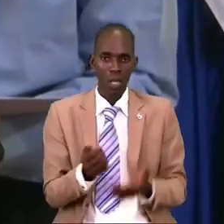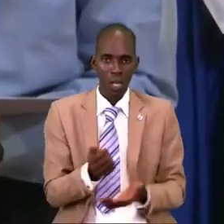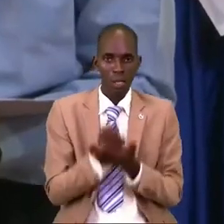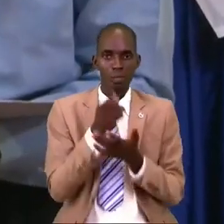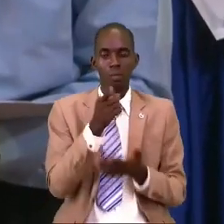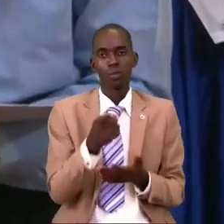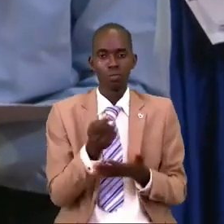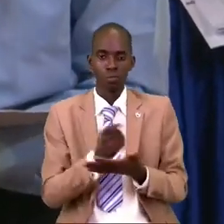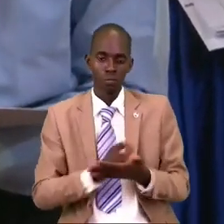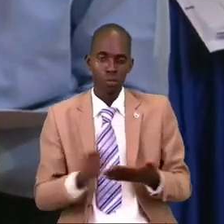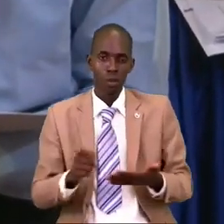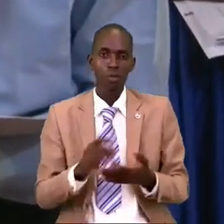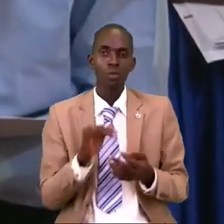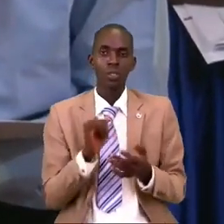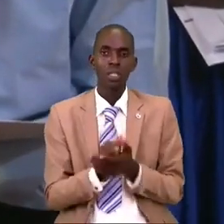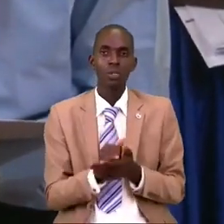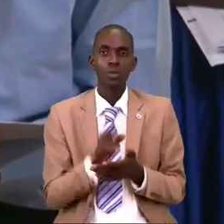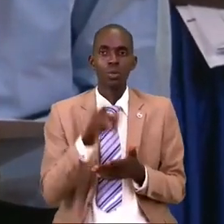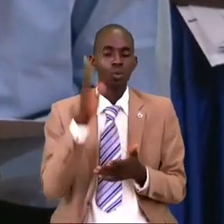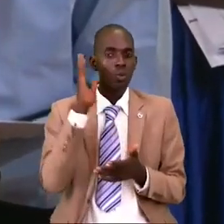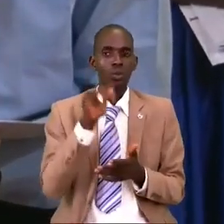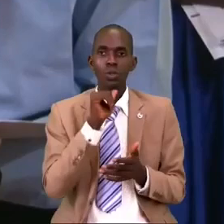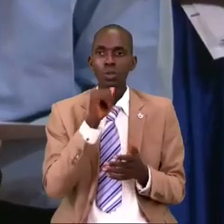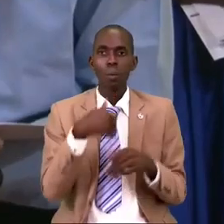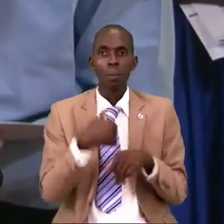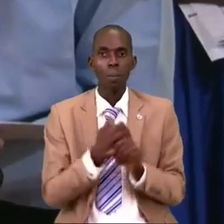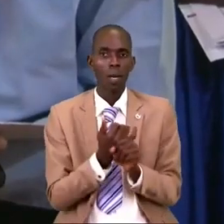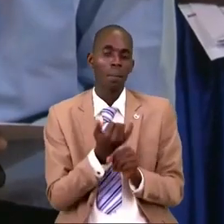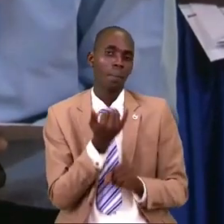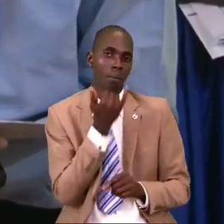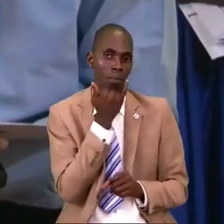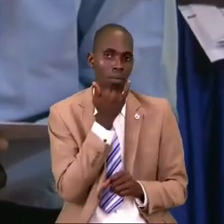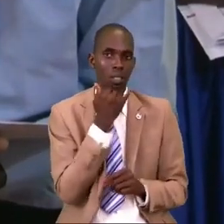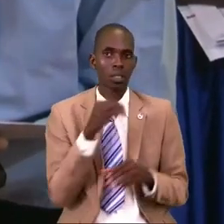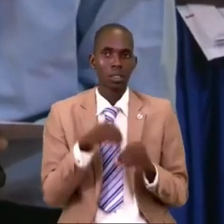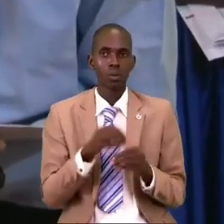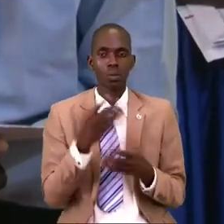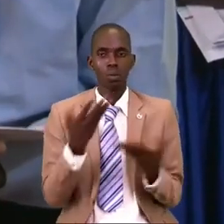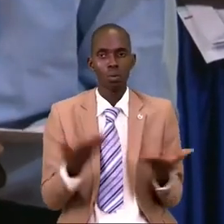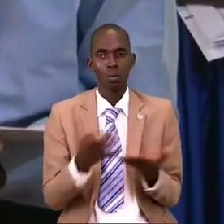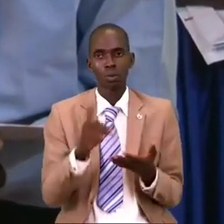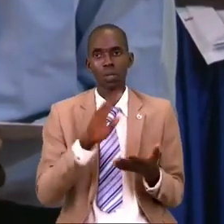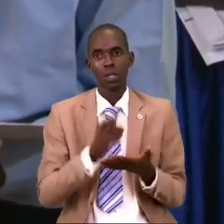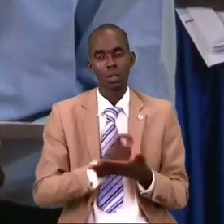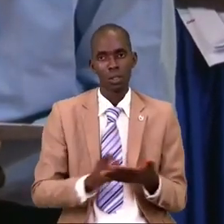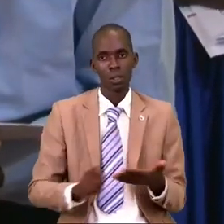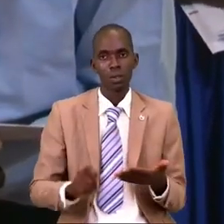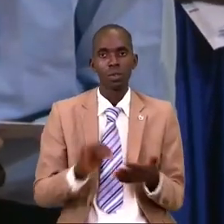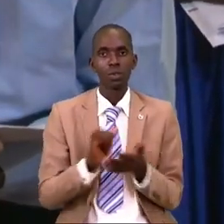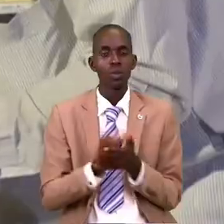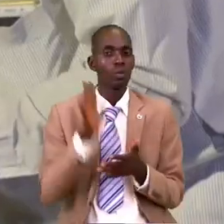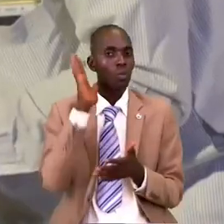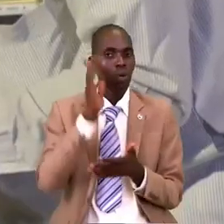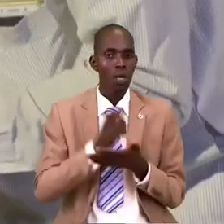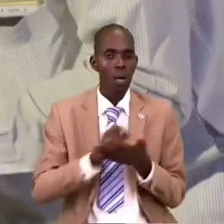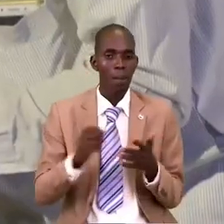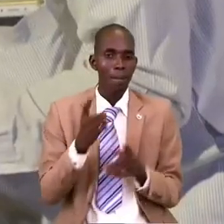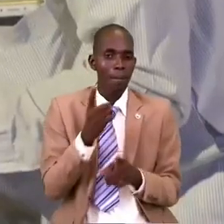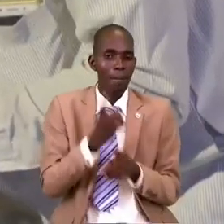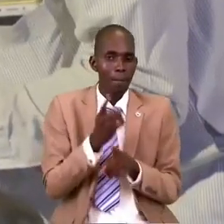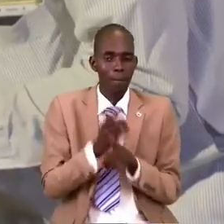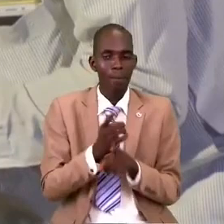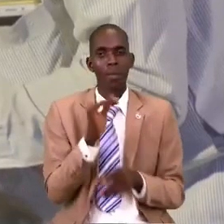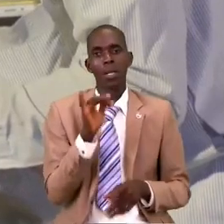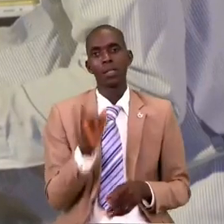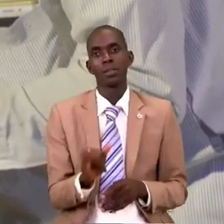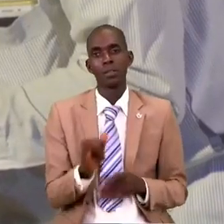Counselors, let's spread, and when you finish where you are attending to,